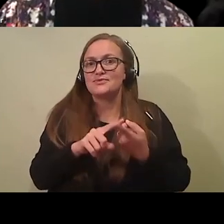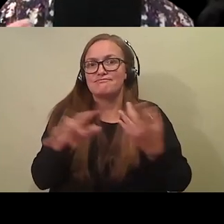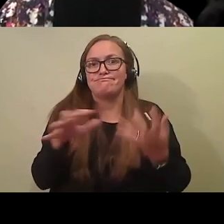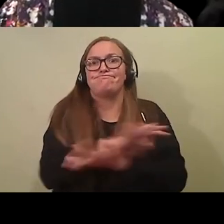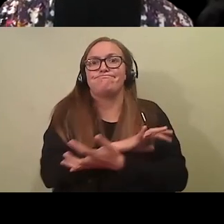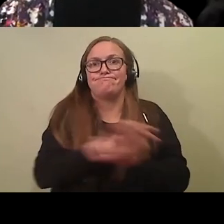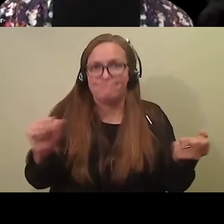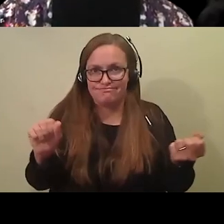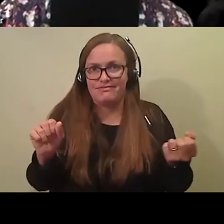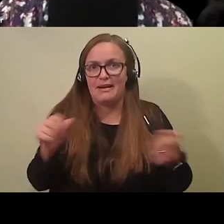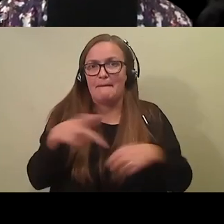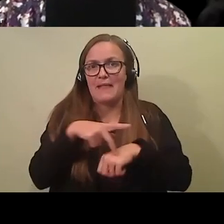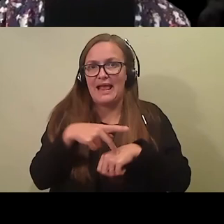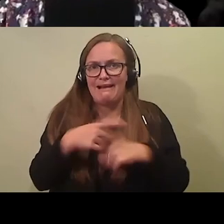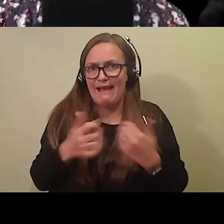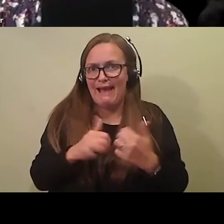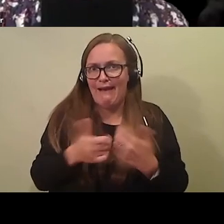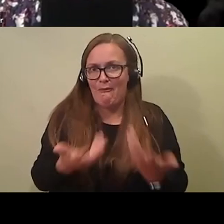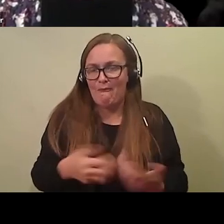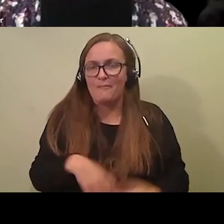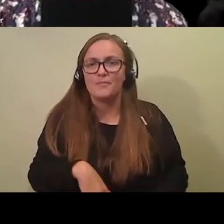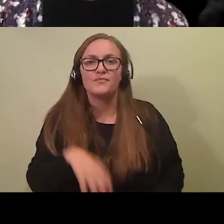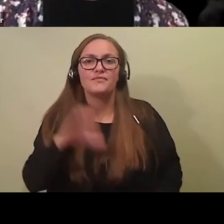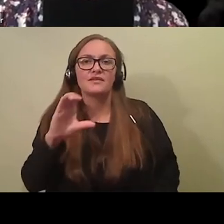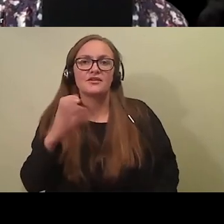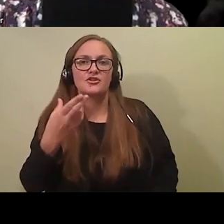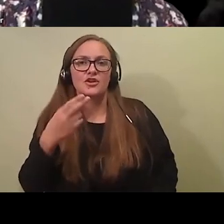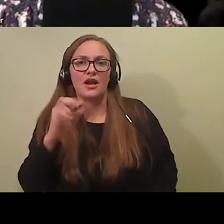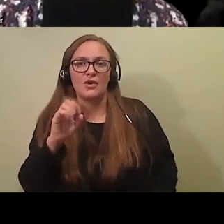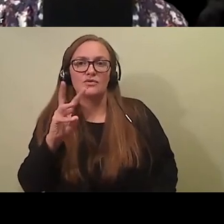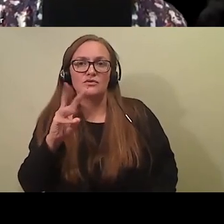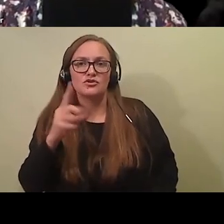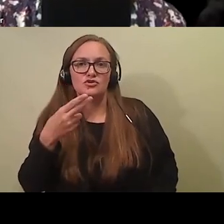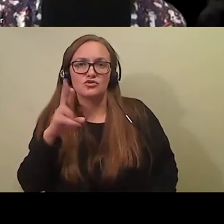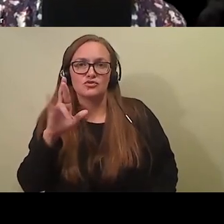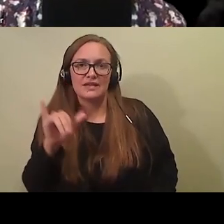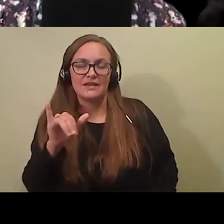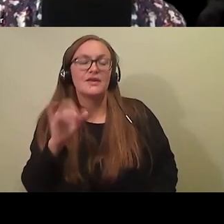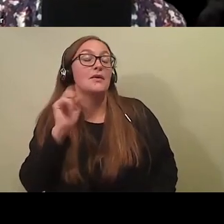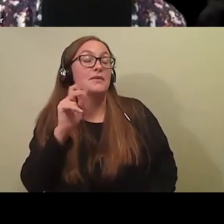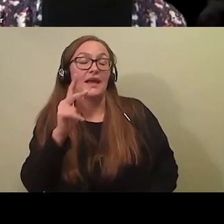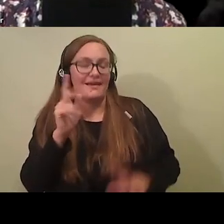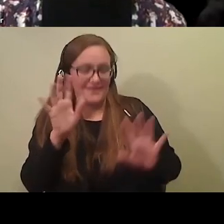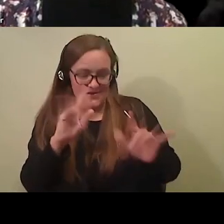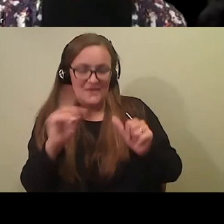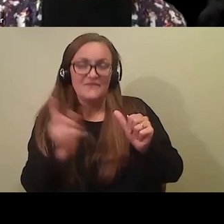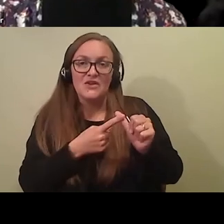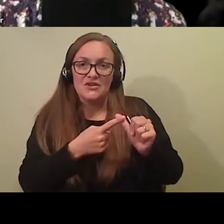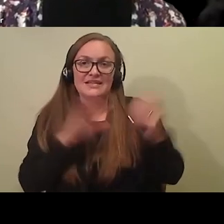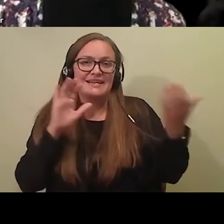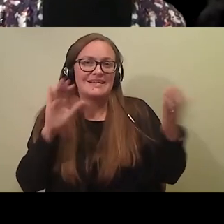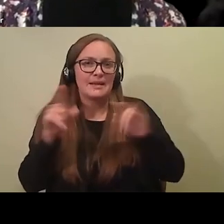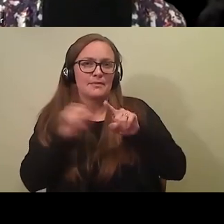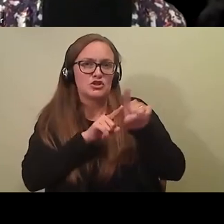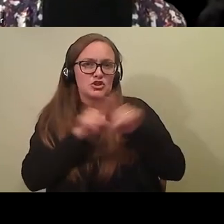such a powerful laser? Okay. Well, first of all, a very short detour. It seems like in Star Wars,